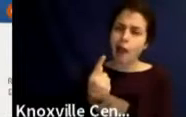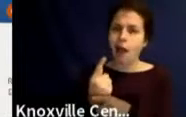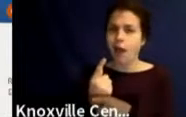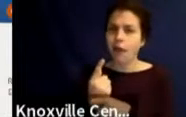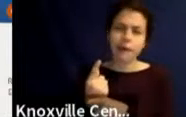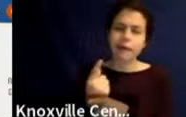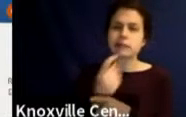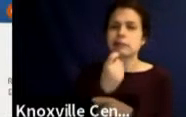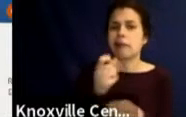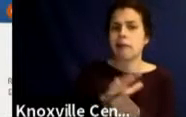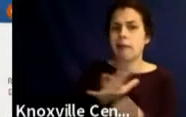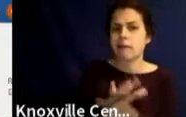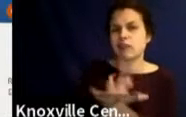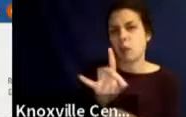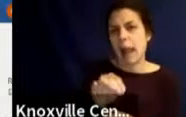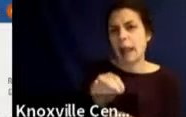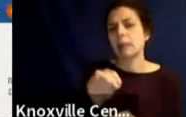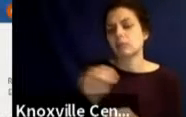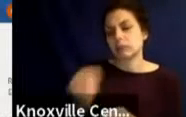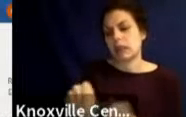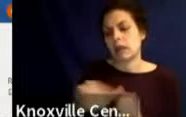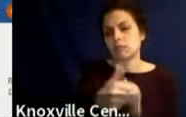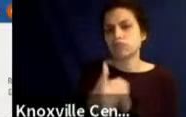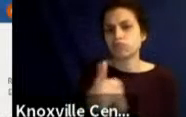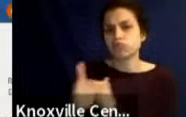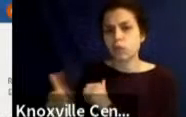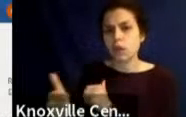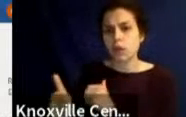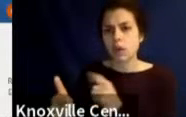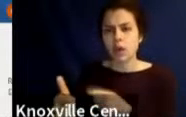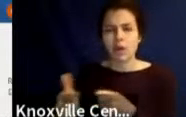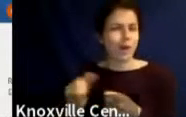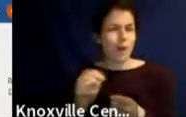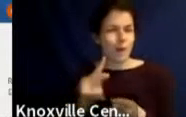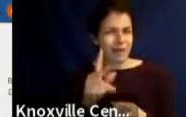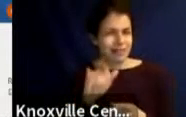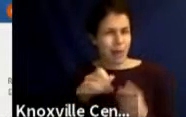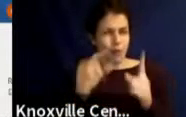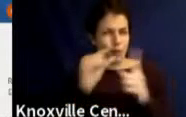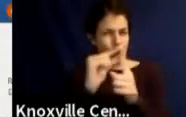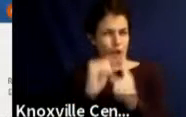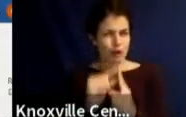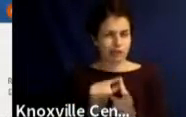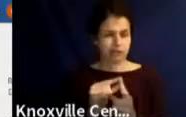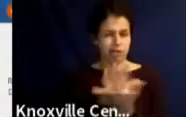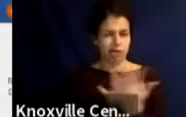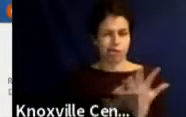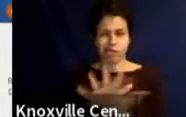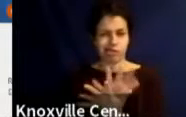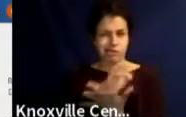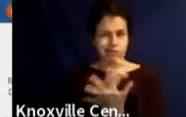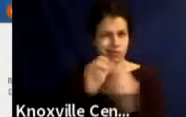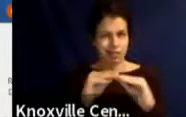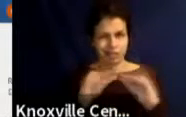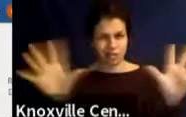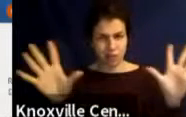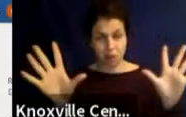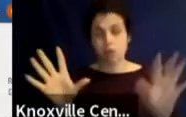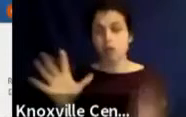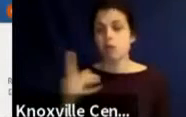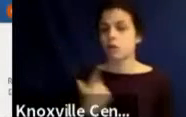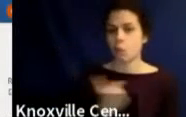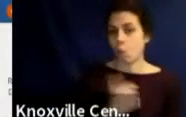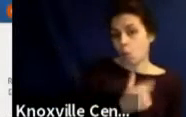they present it, but to me, that was not clear. Yeah. We don't have to put that in